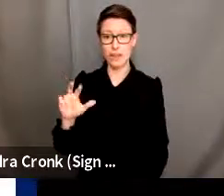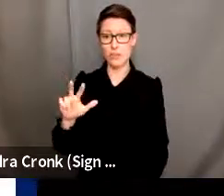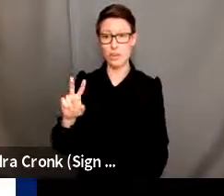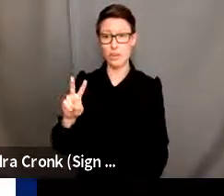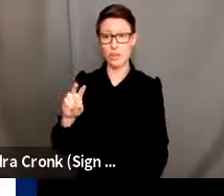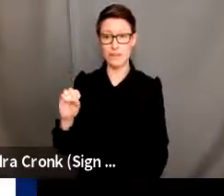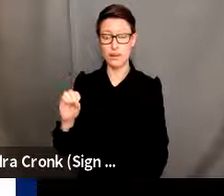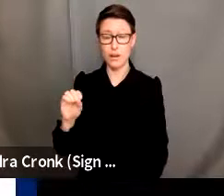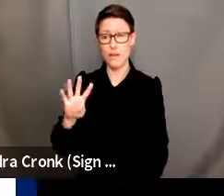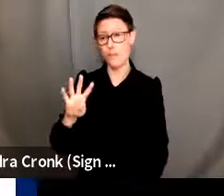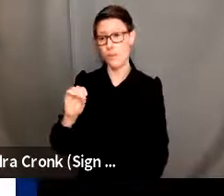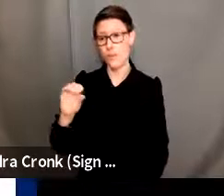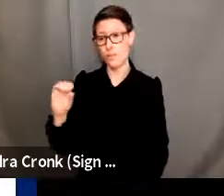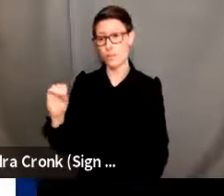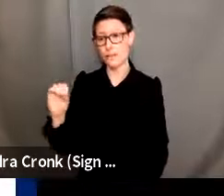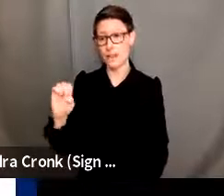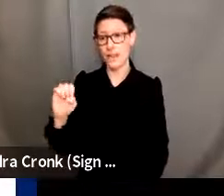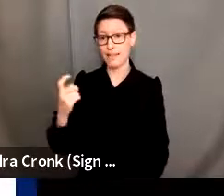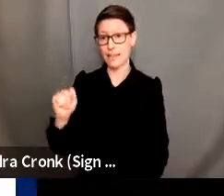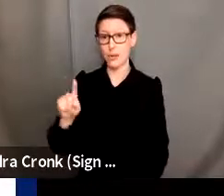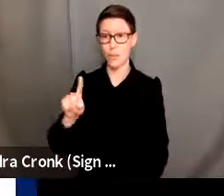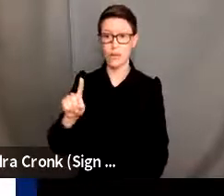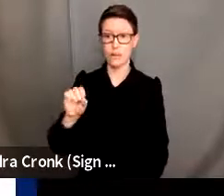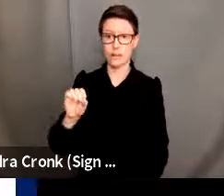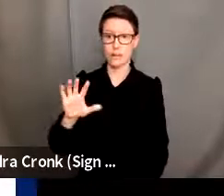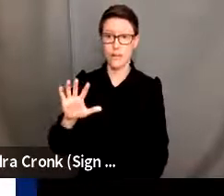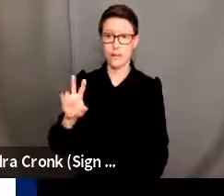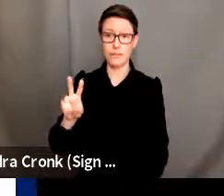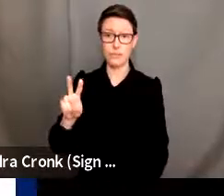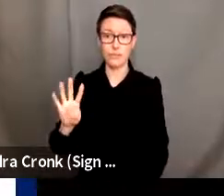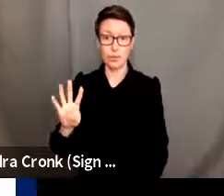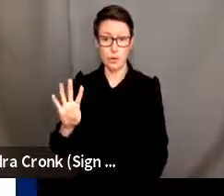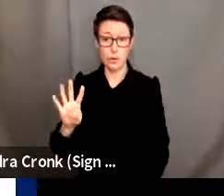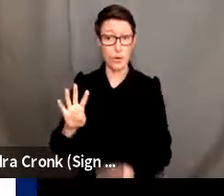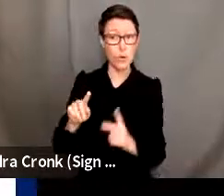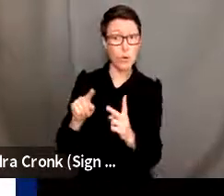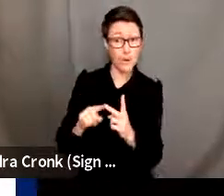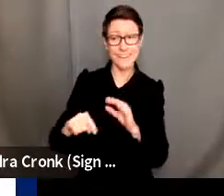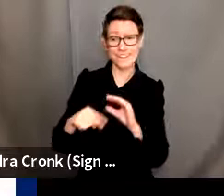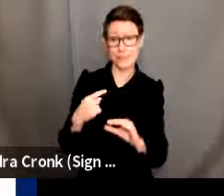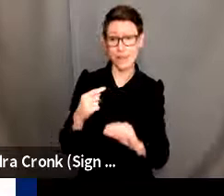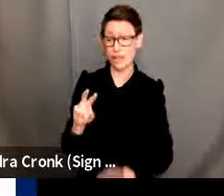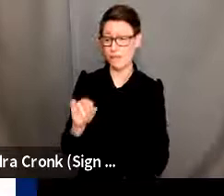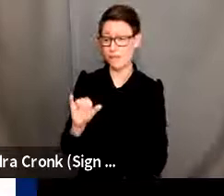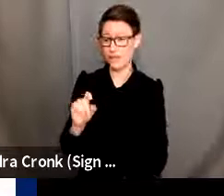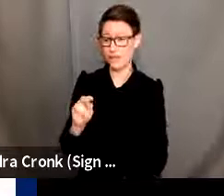559-320-4000. My extension is 10524, or email me at